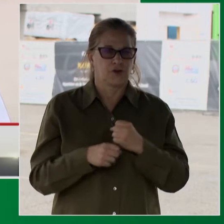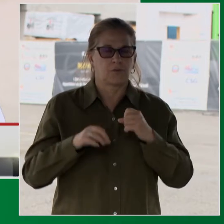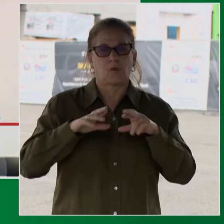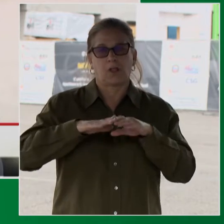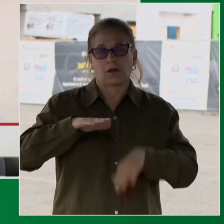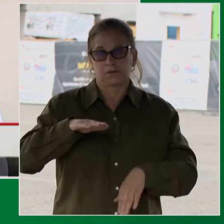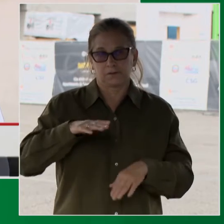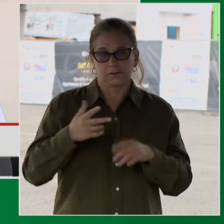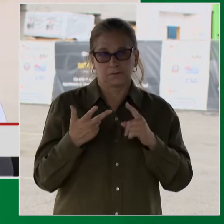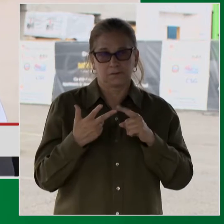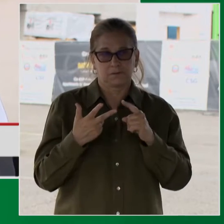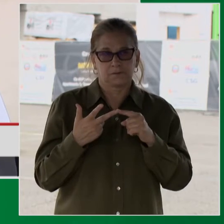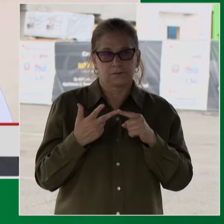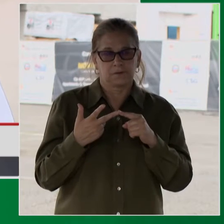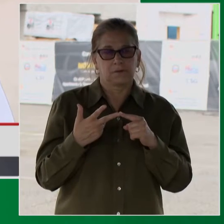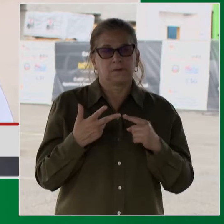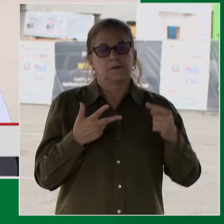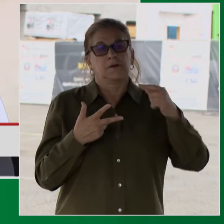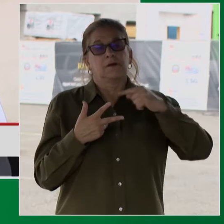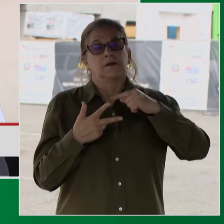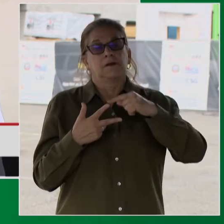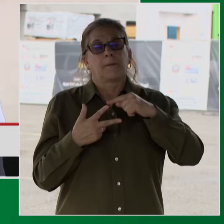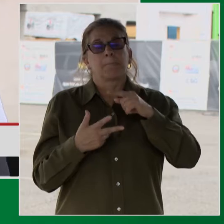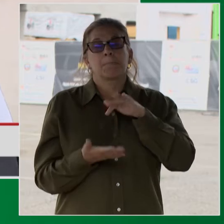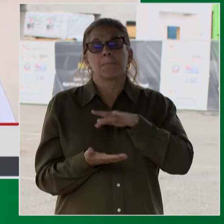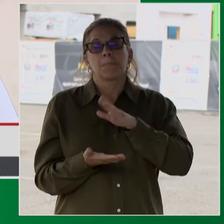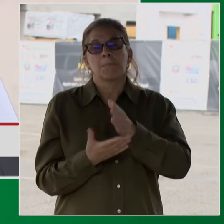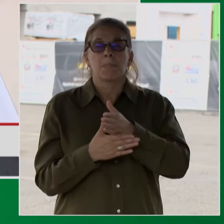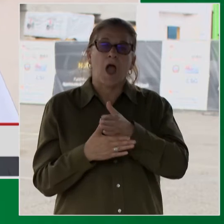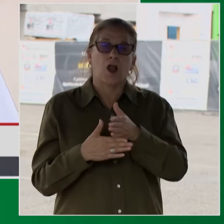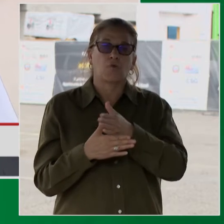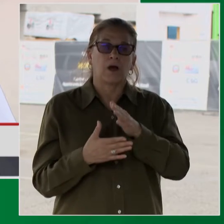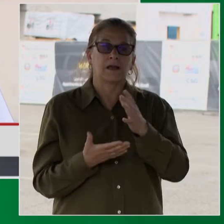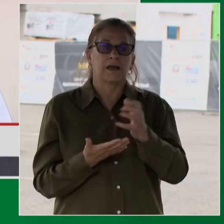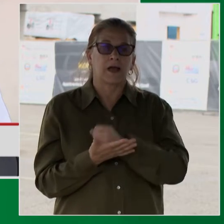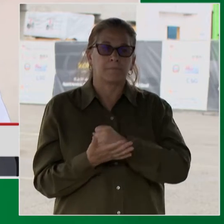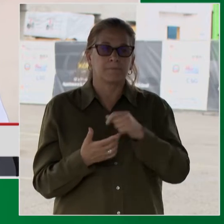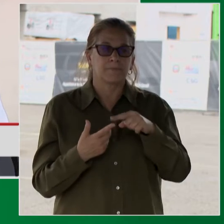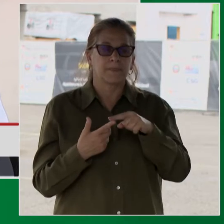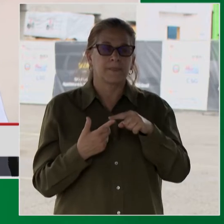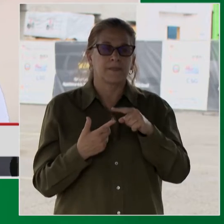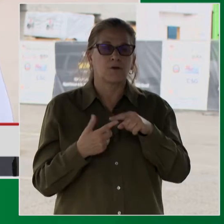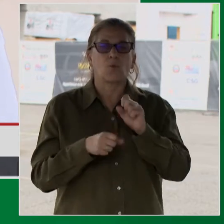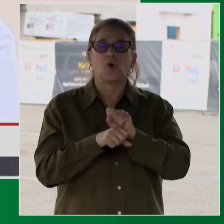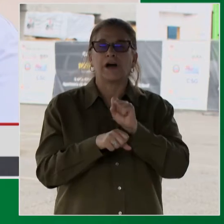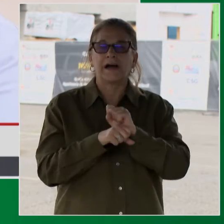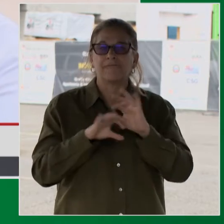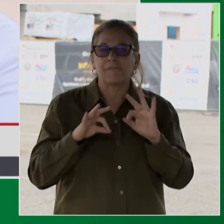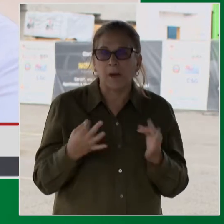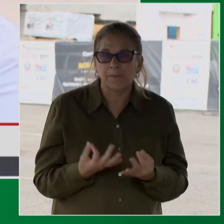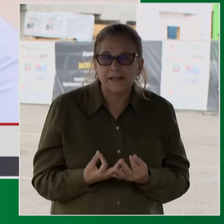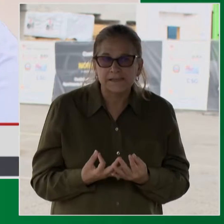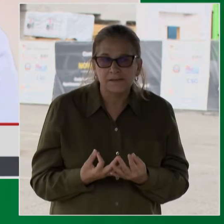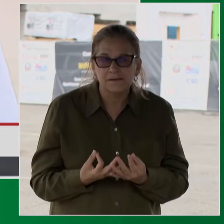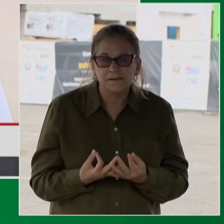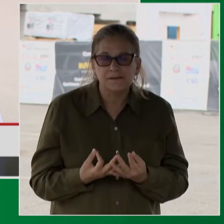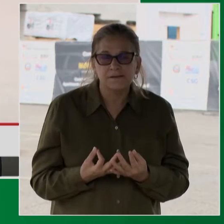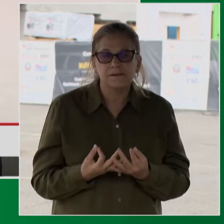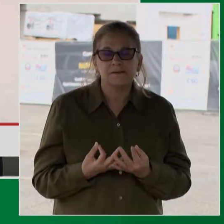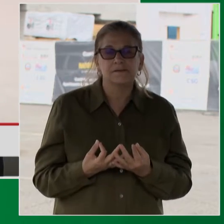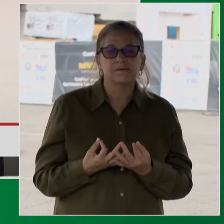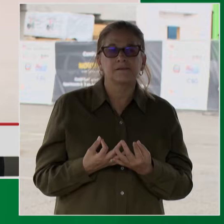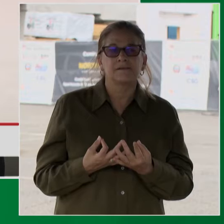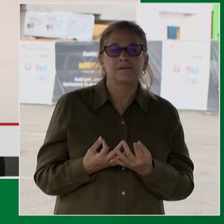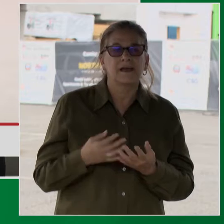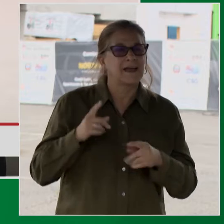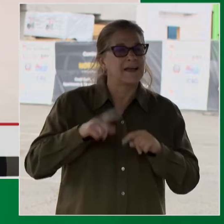the moderate income, those frequently working families who are not getting a subsidy but are able